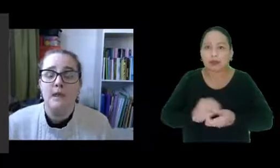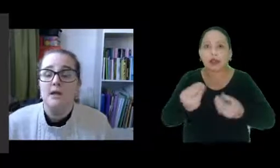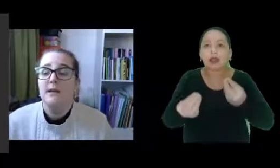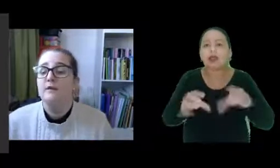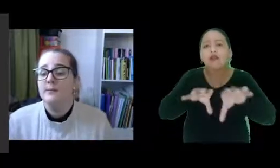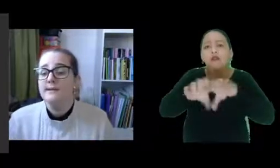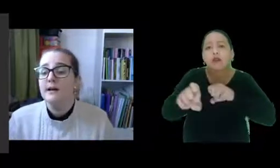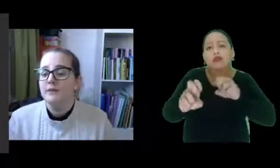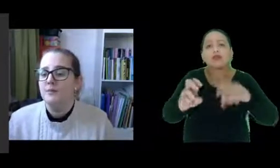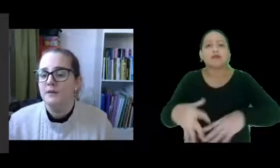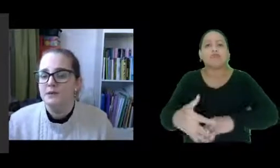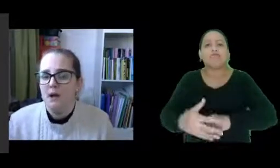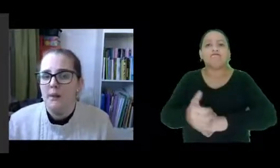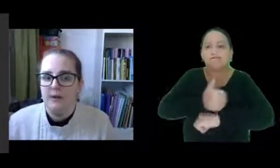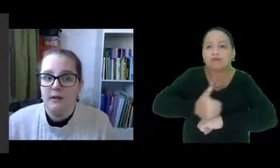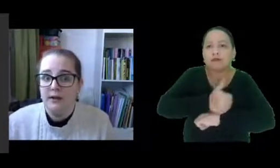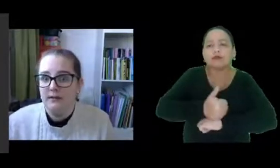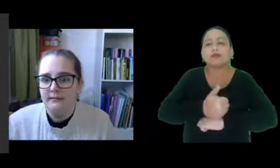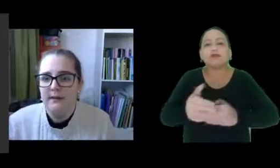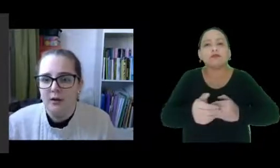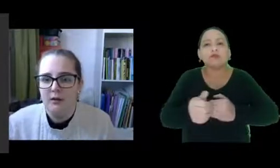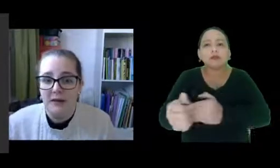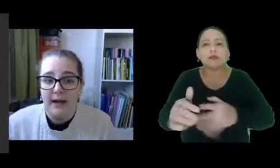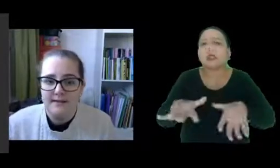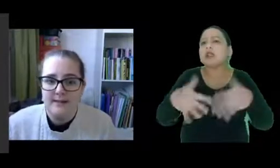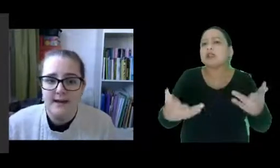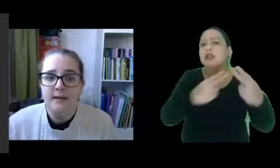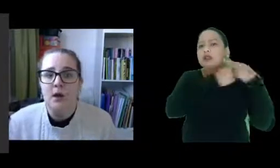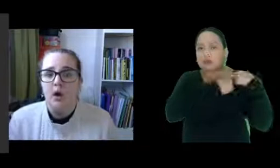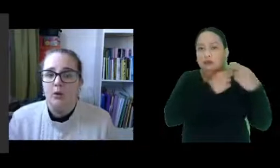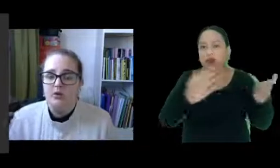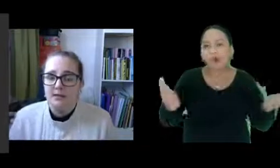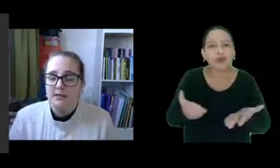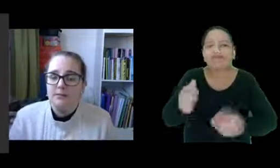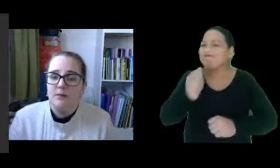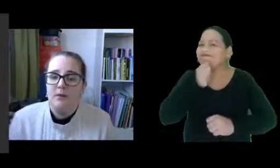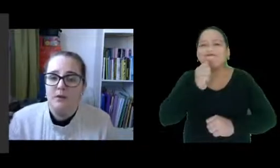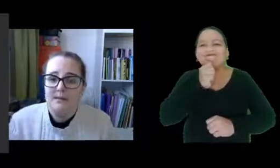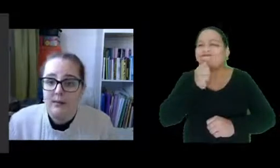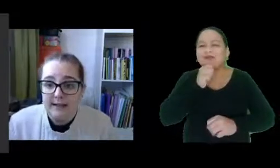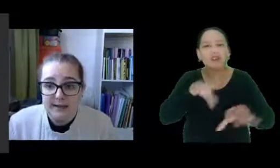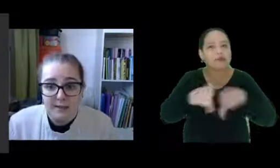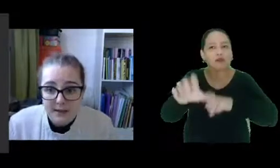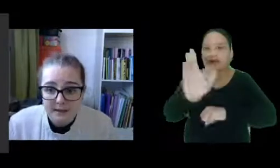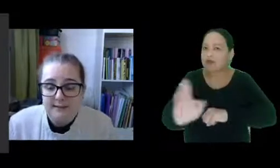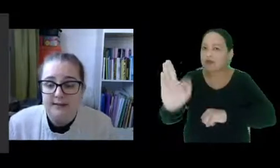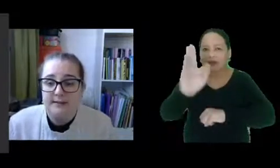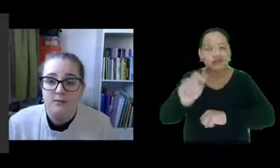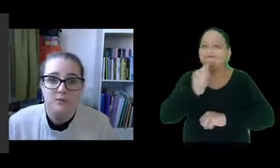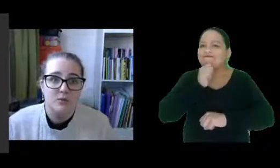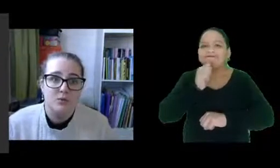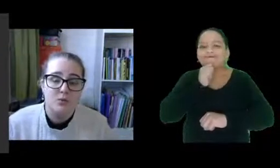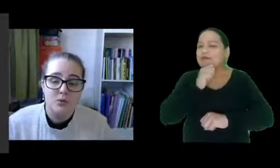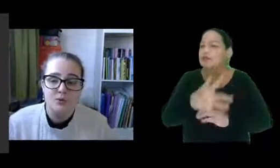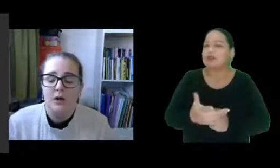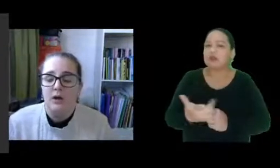training of this professional, who offers? Today, we still don't have an academic background. We don't have